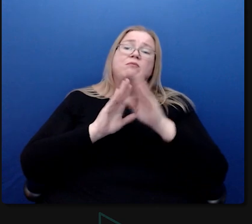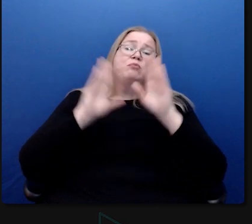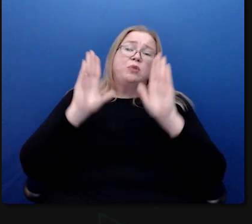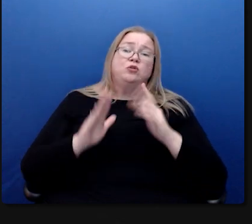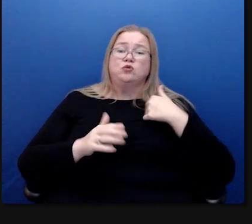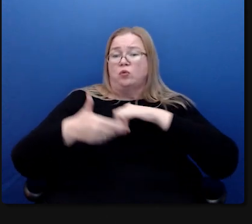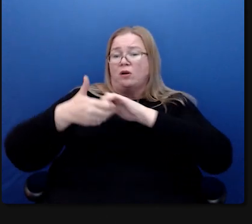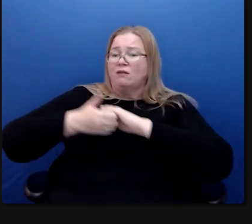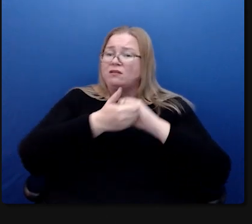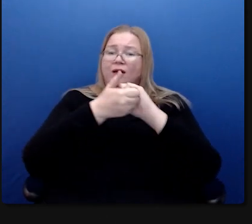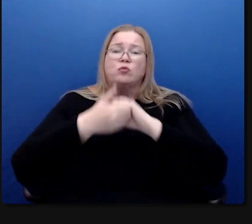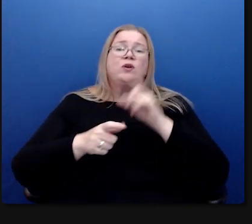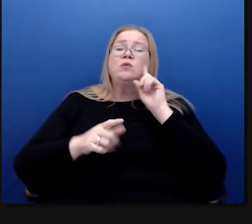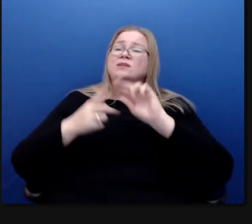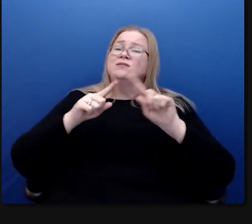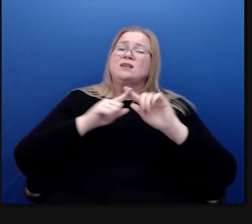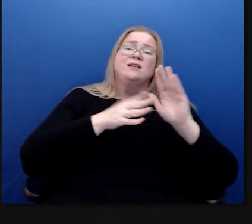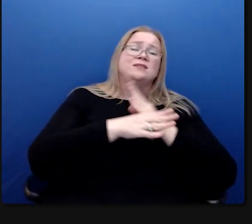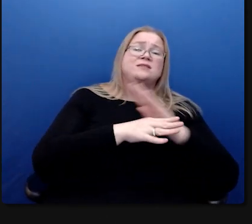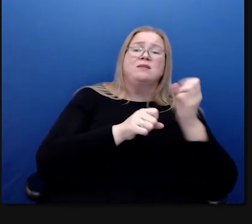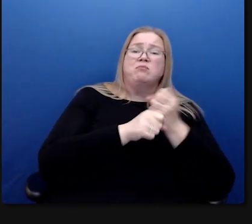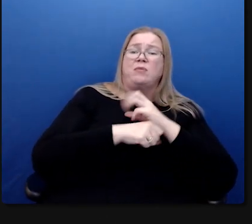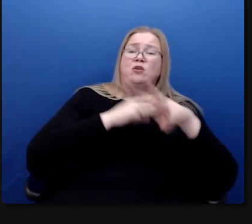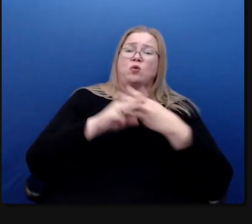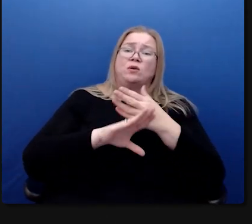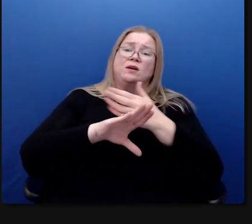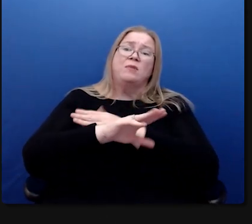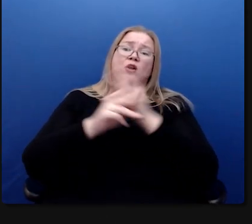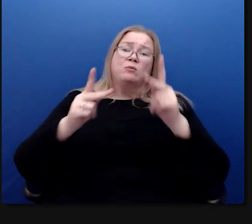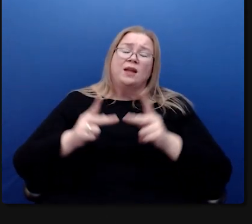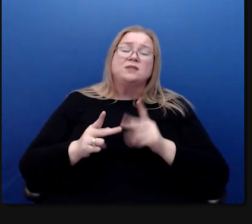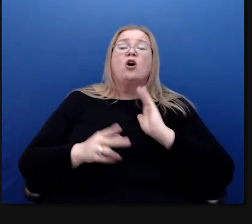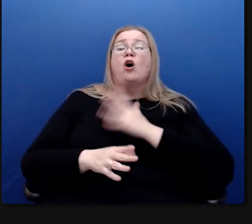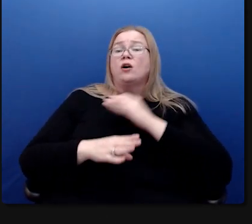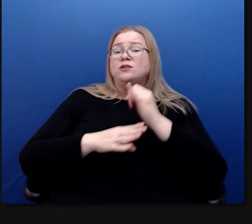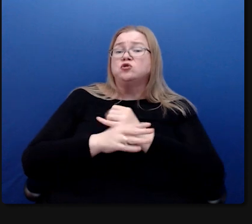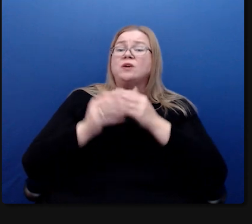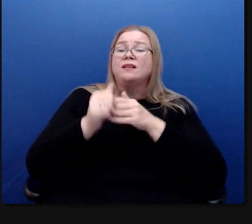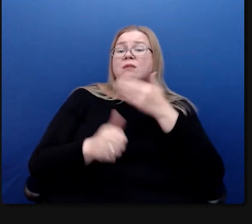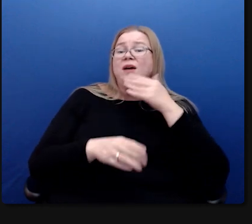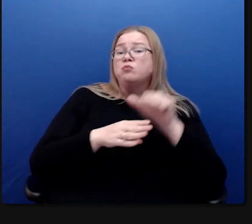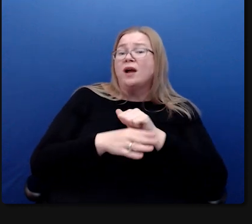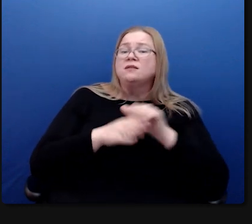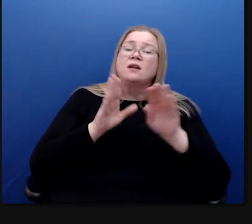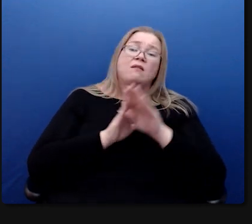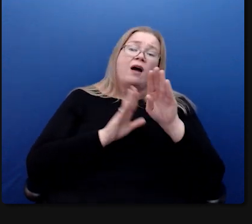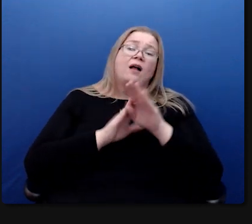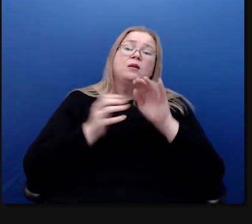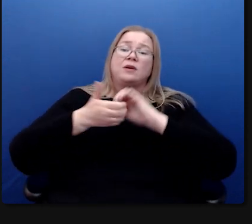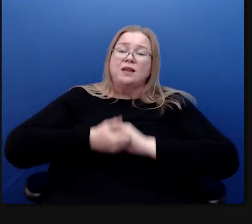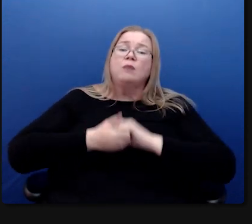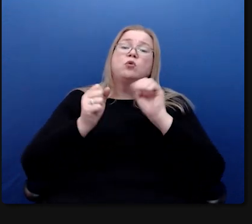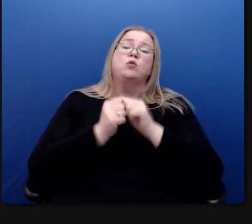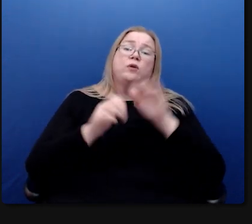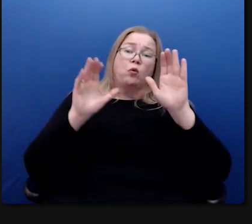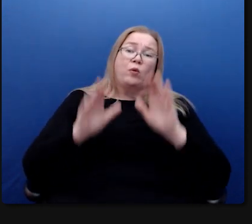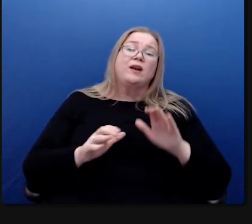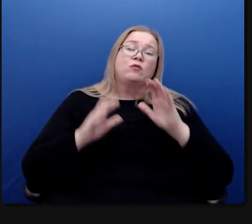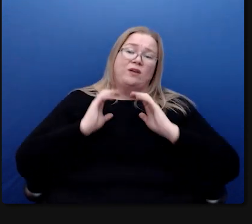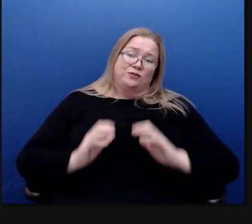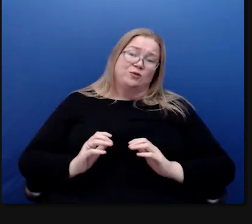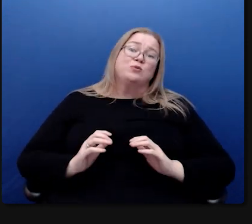only that, we also know that there's a cost to engineering, right? I've talked to many chief technology officers in